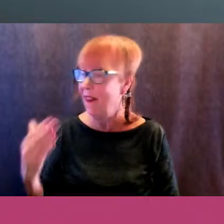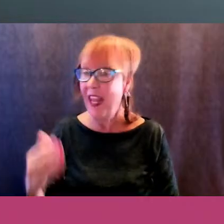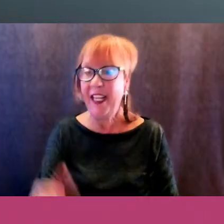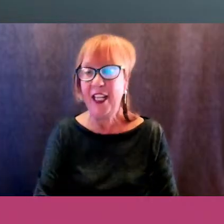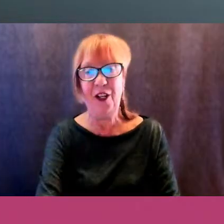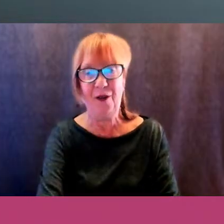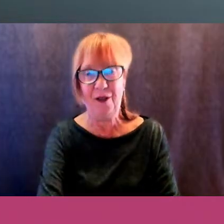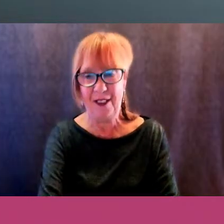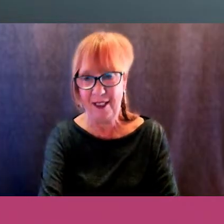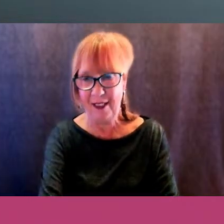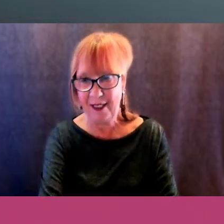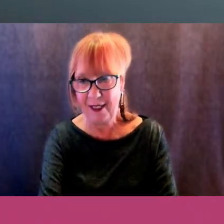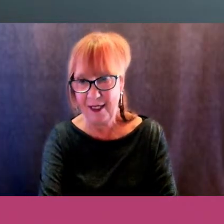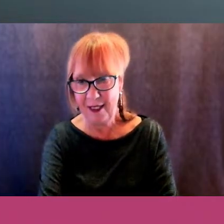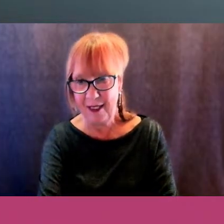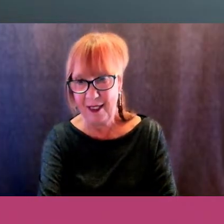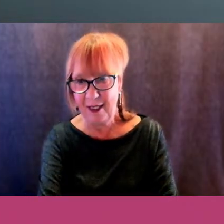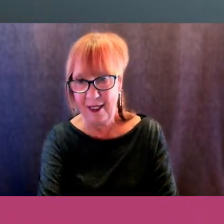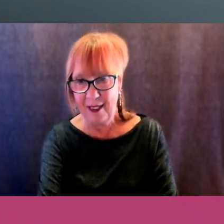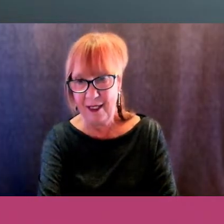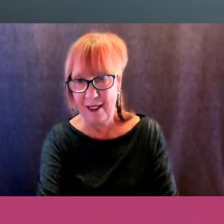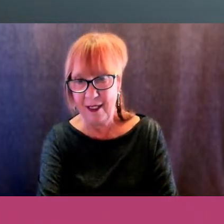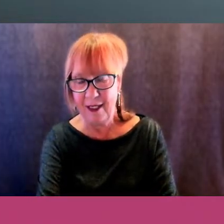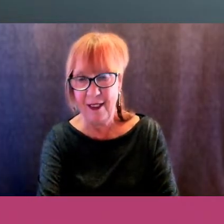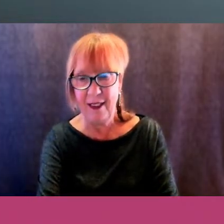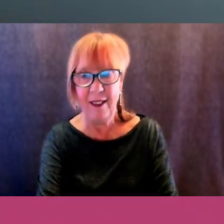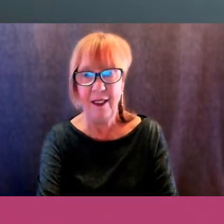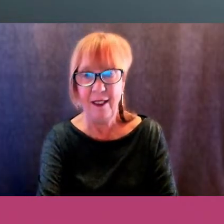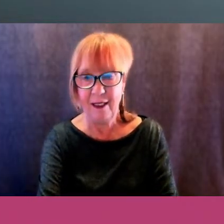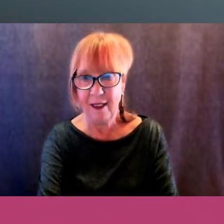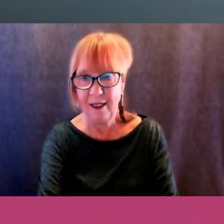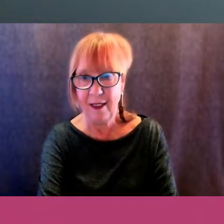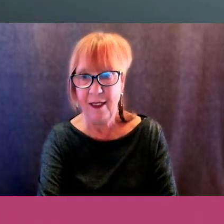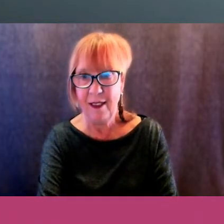and I'll wait for those slides to come up.